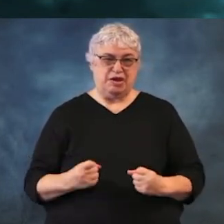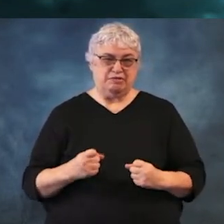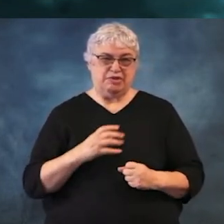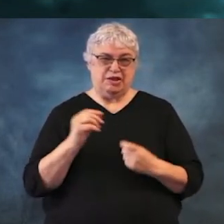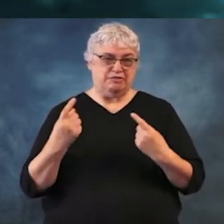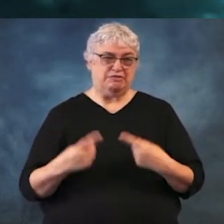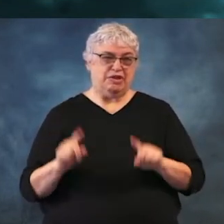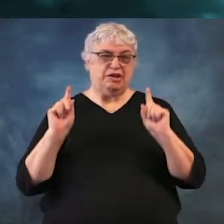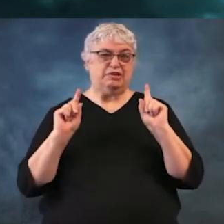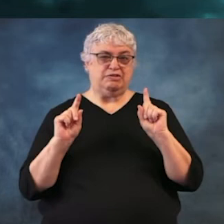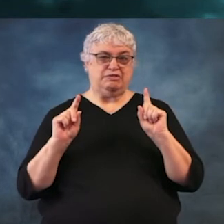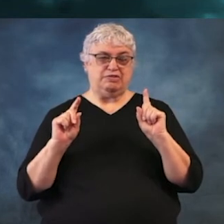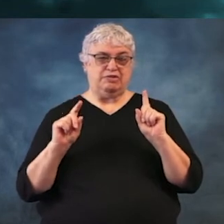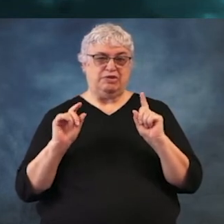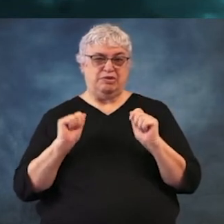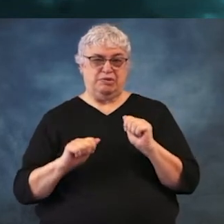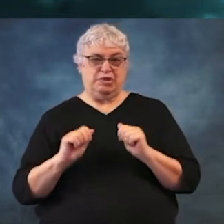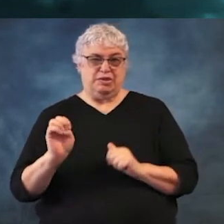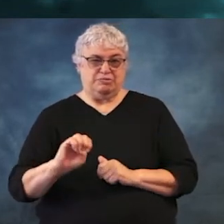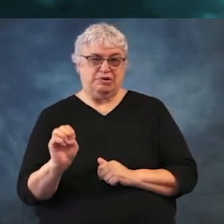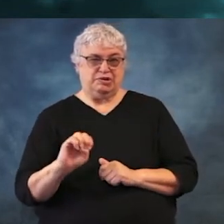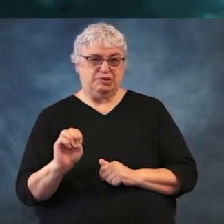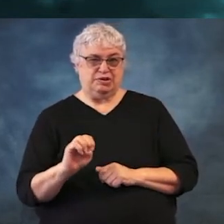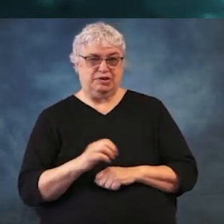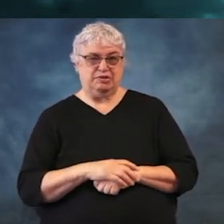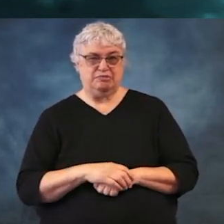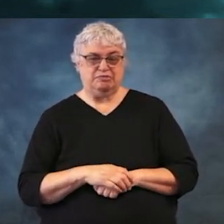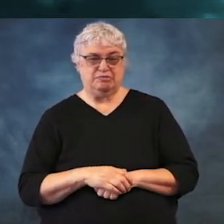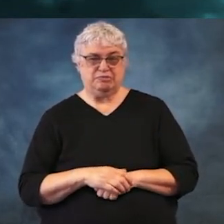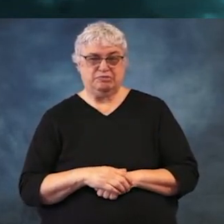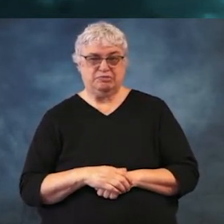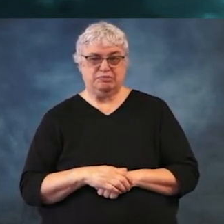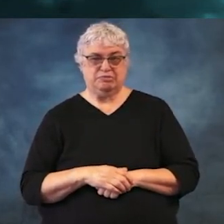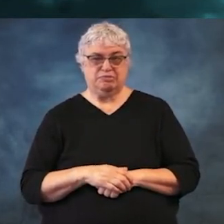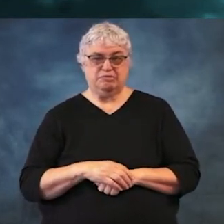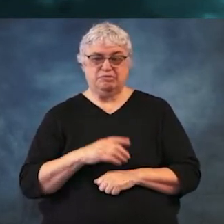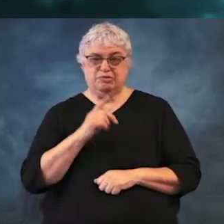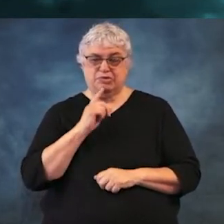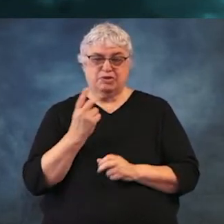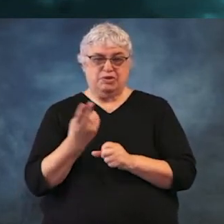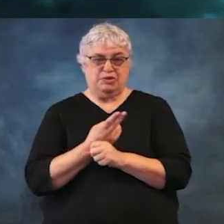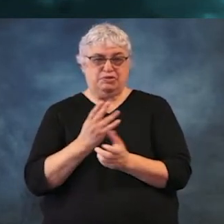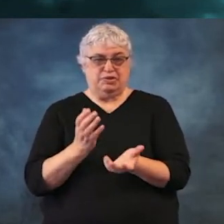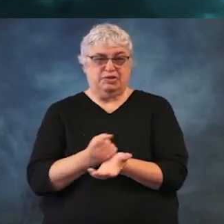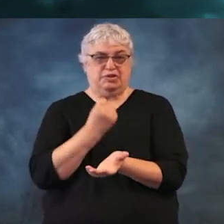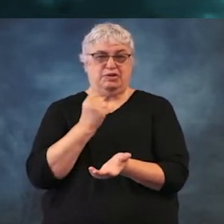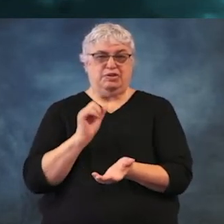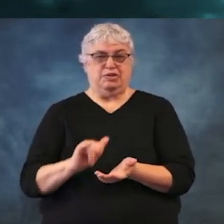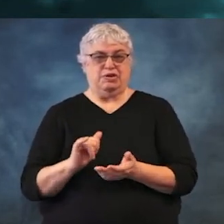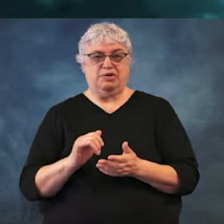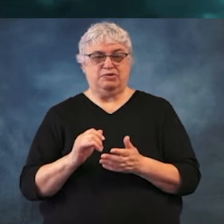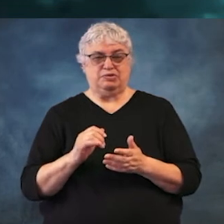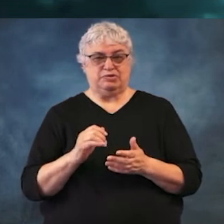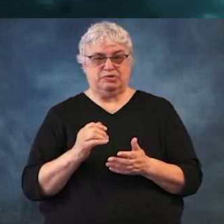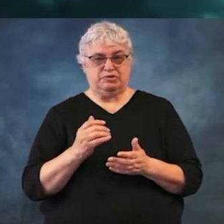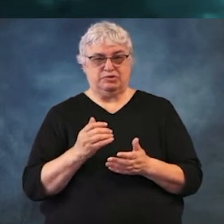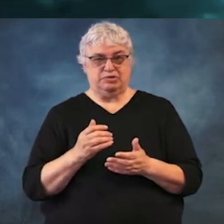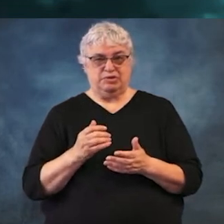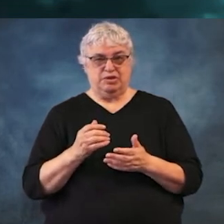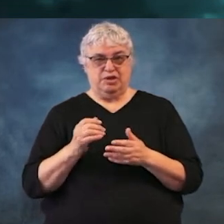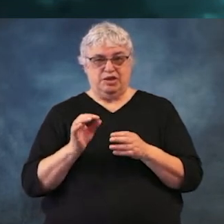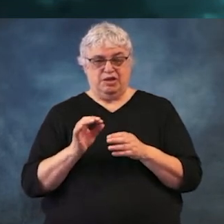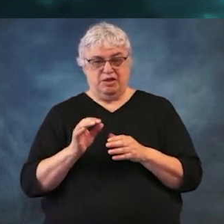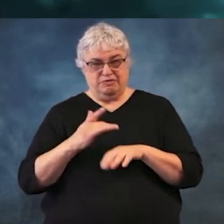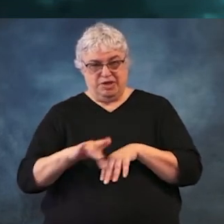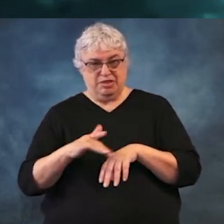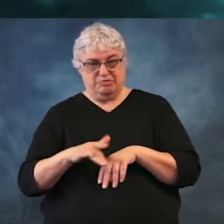effective in a time of emergency. And so really utilizing those resources that you have in a